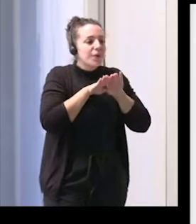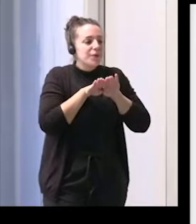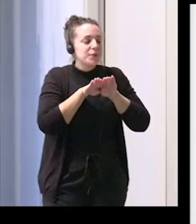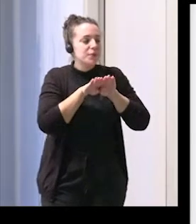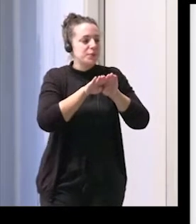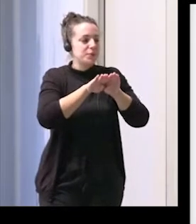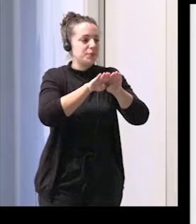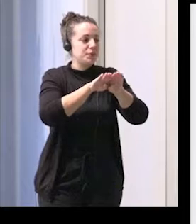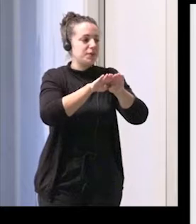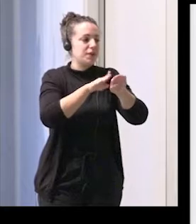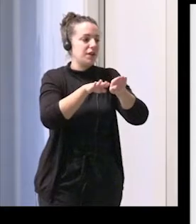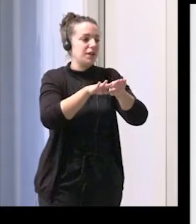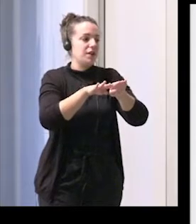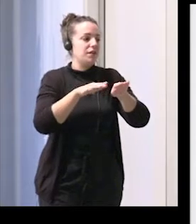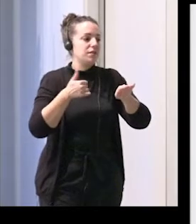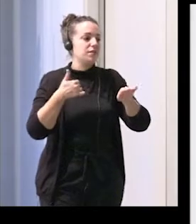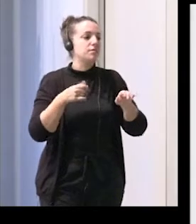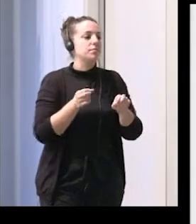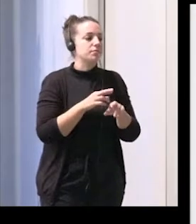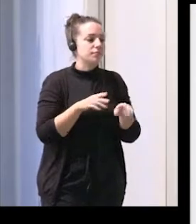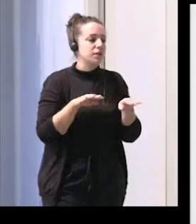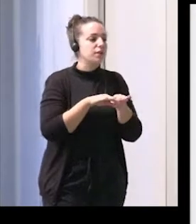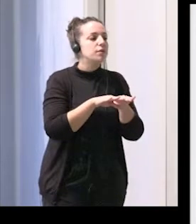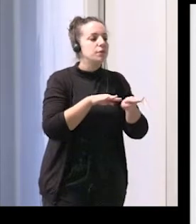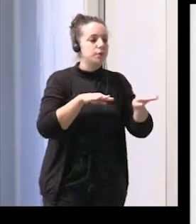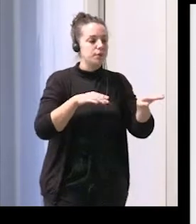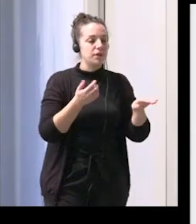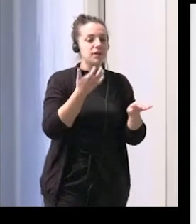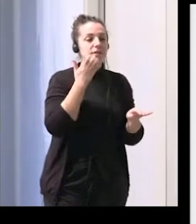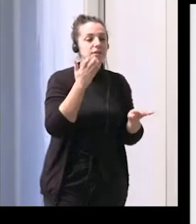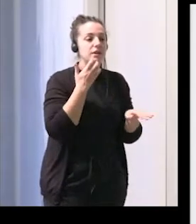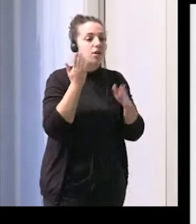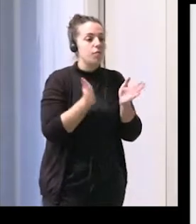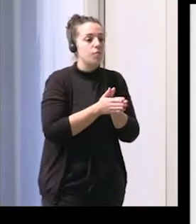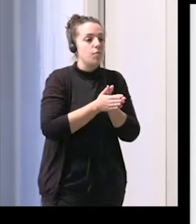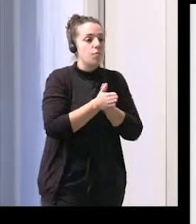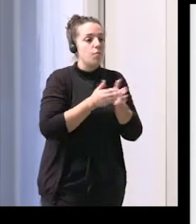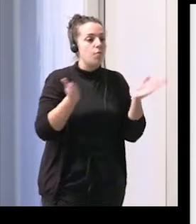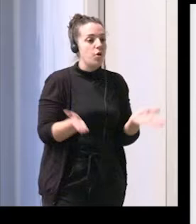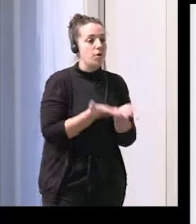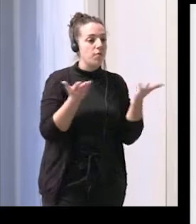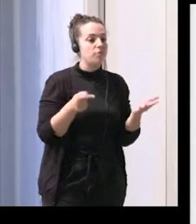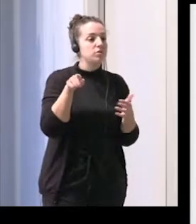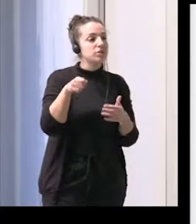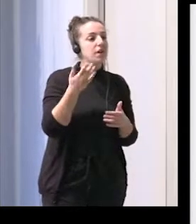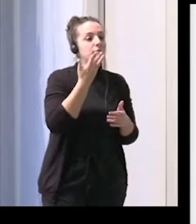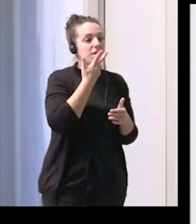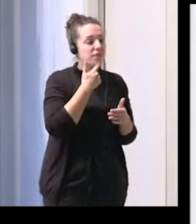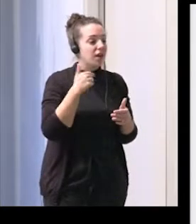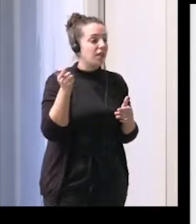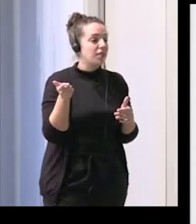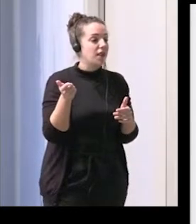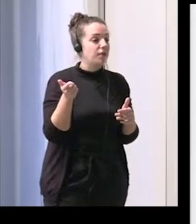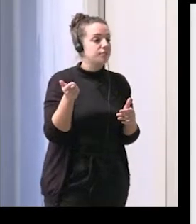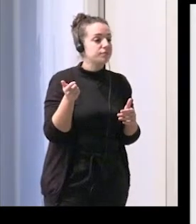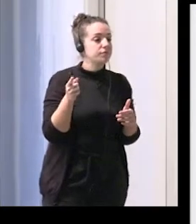I want you to remember here is that if we promote oral preference in early development, and we cannot, and that